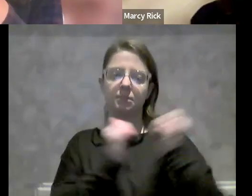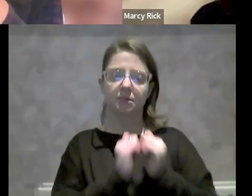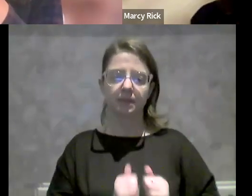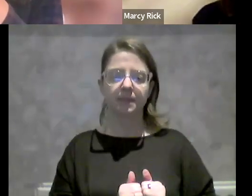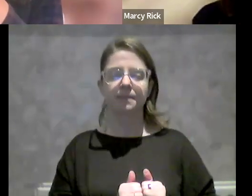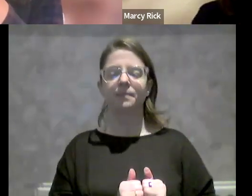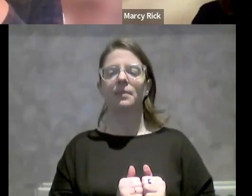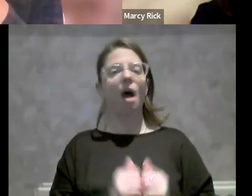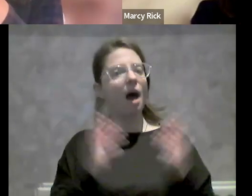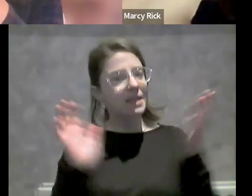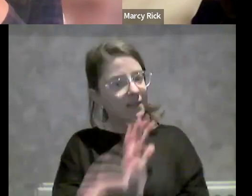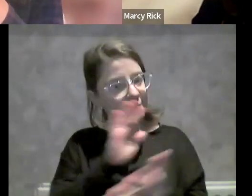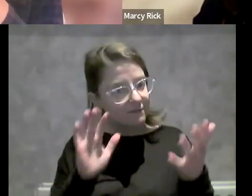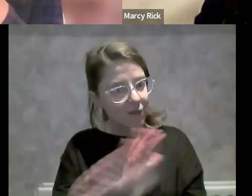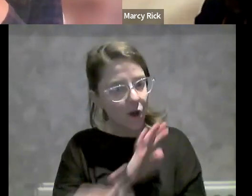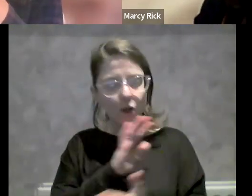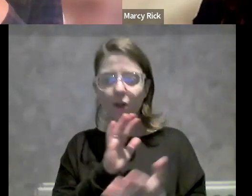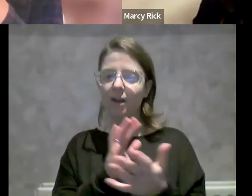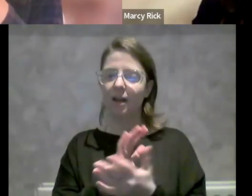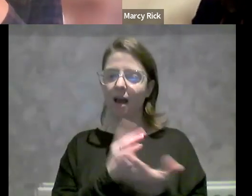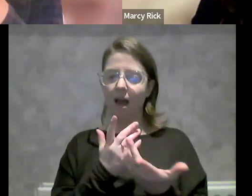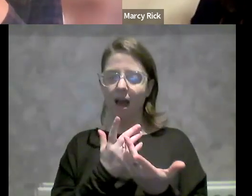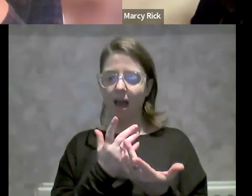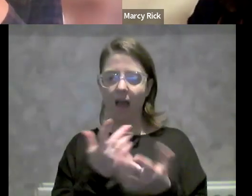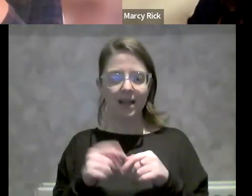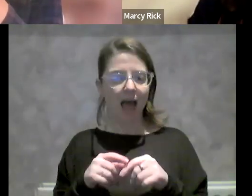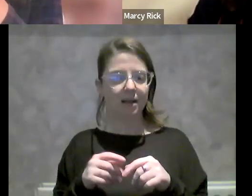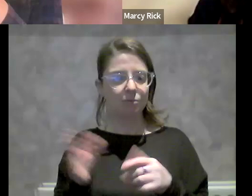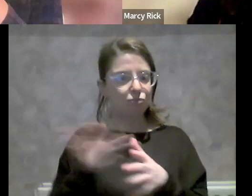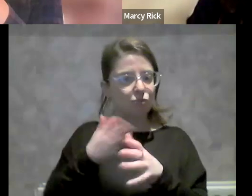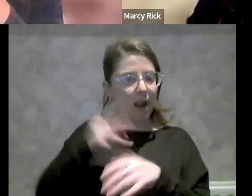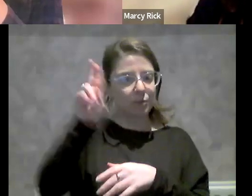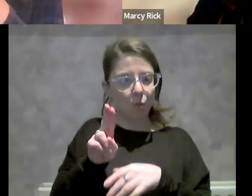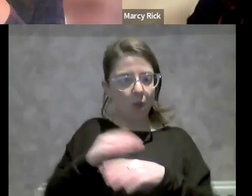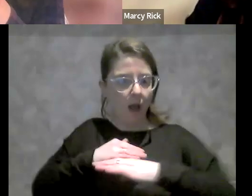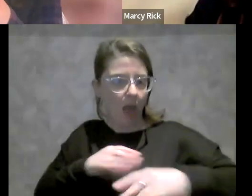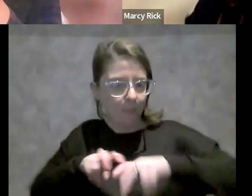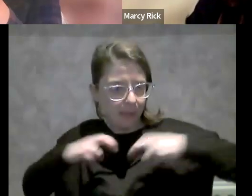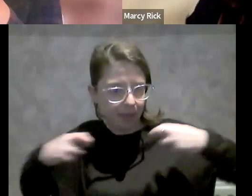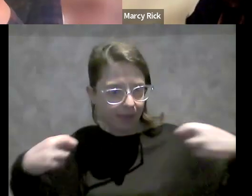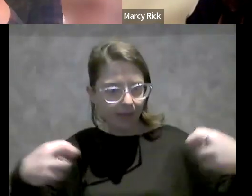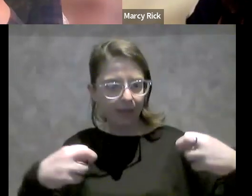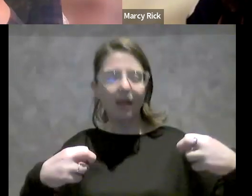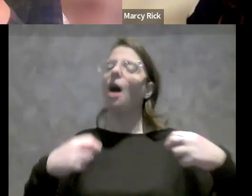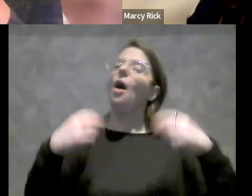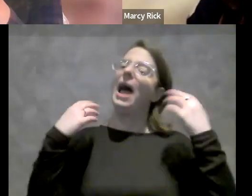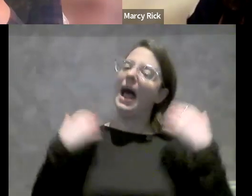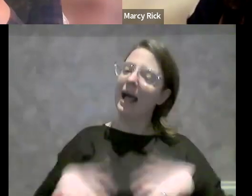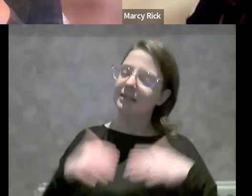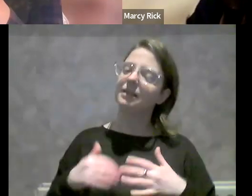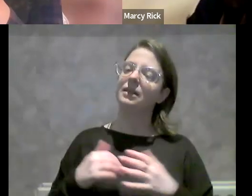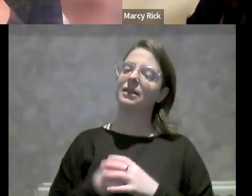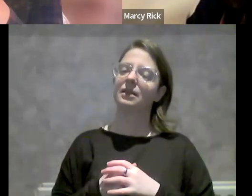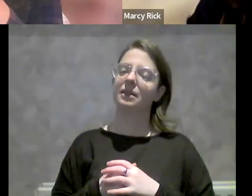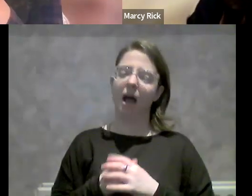oh, this is so fun. And Kate said, isn't it? Just like we're sitting on the carpet in primary school again. Becky said, excellent. Julie said,